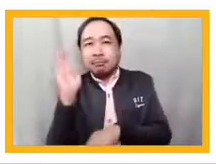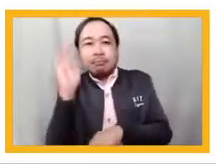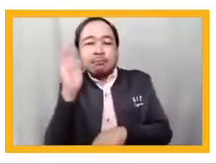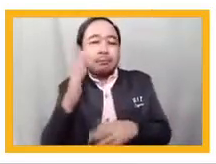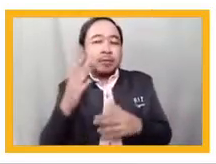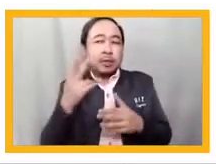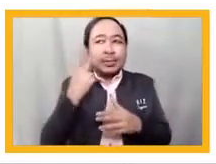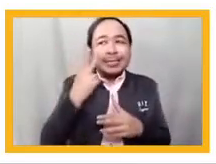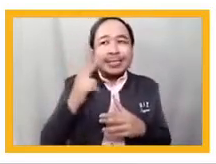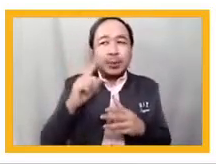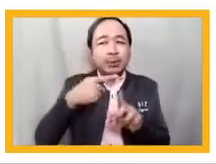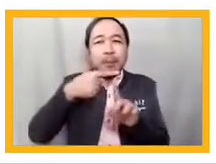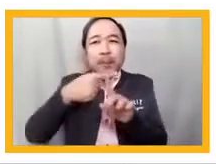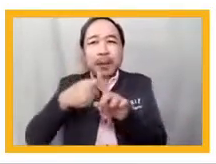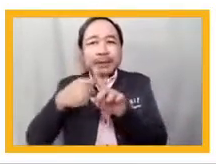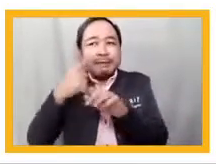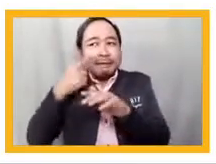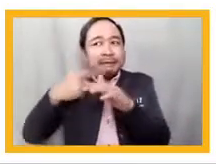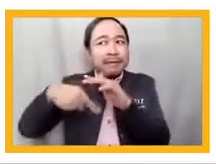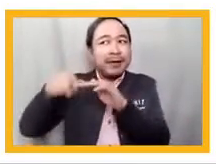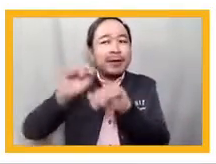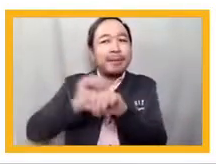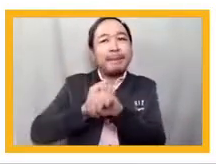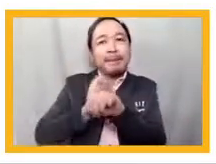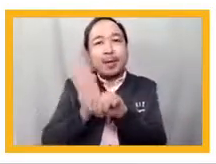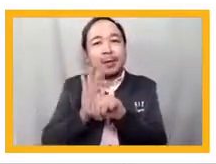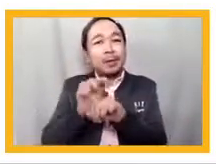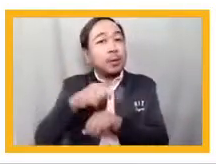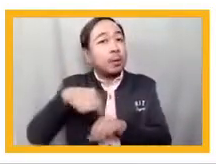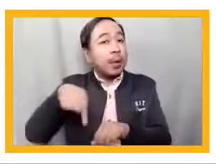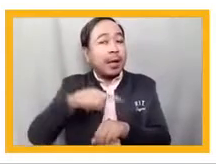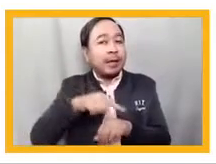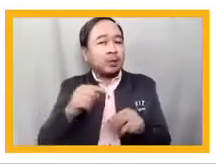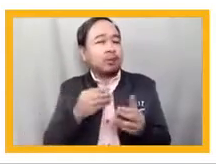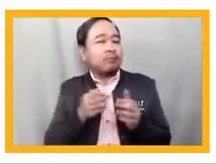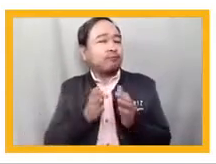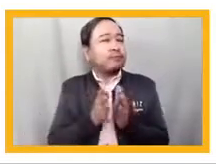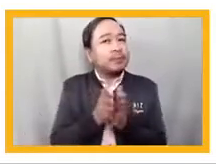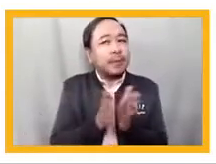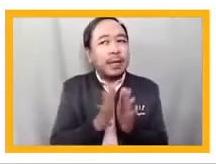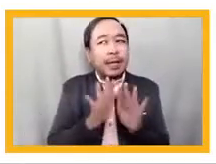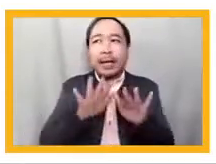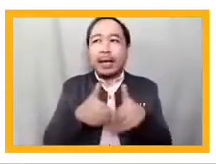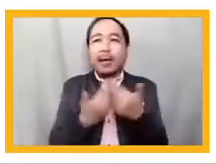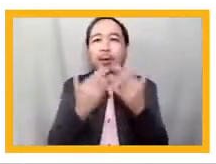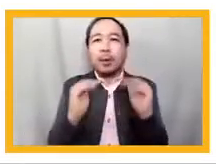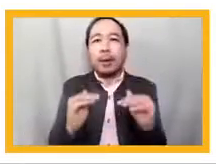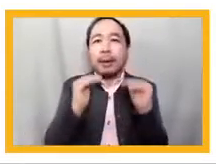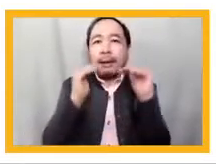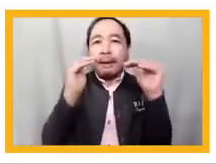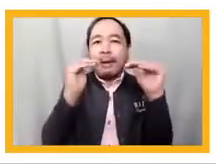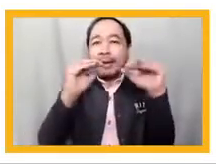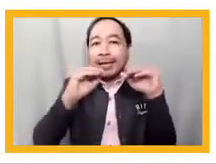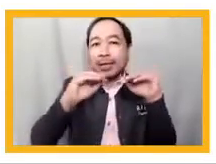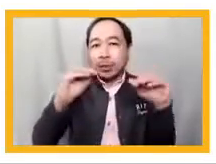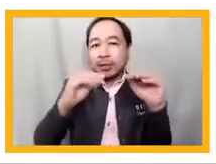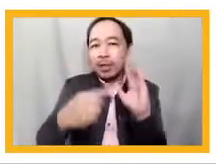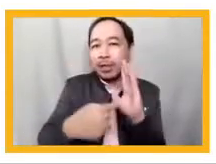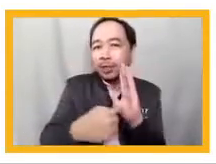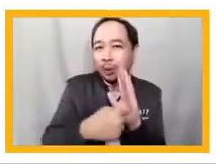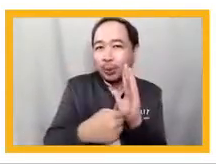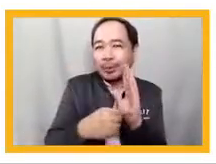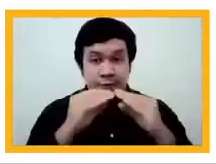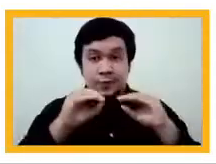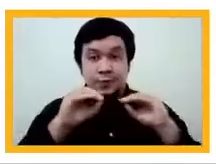lining of the pandemic and share with us how technology in higher education is gaining more tractions and share some of